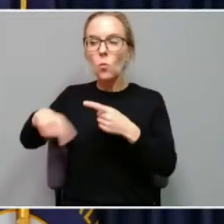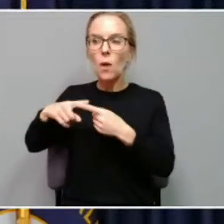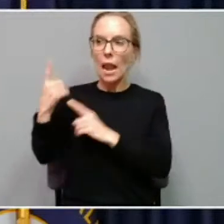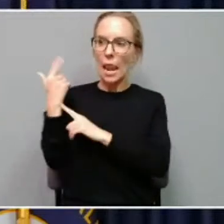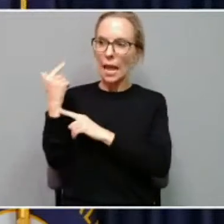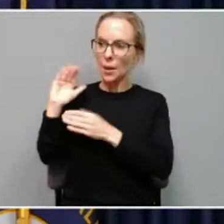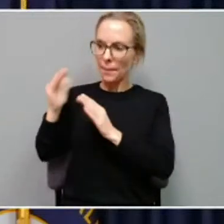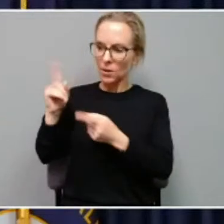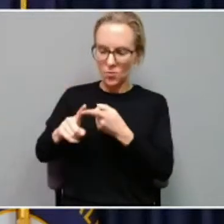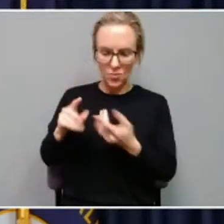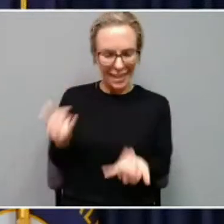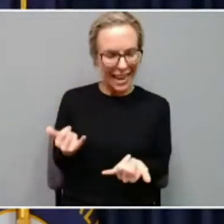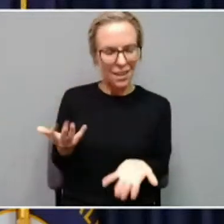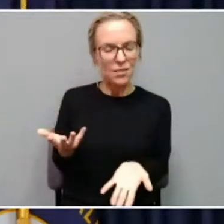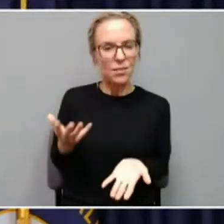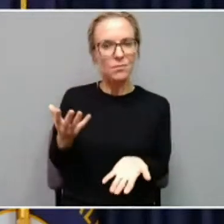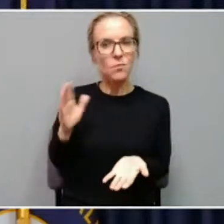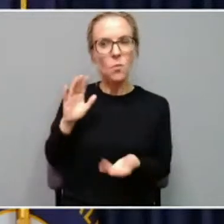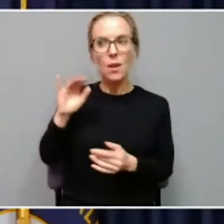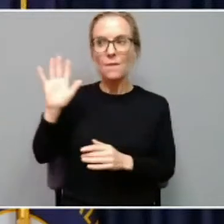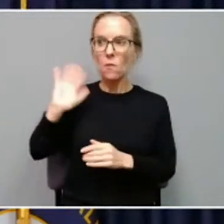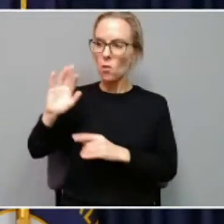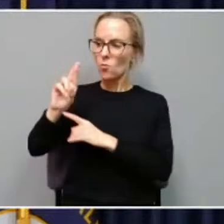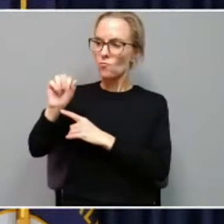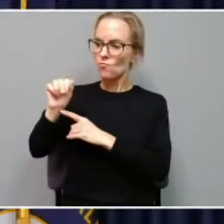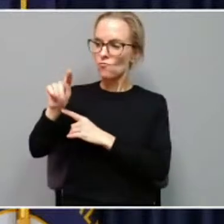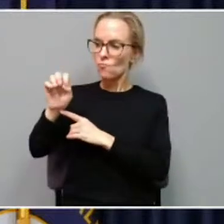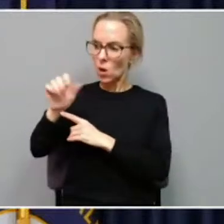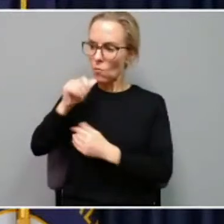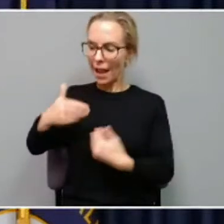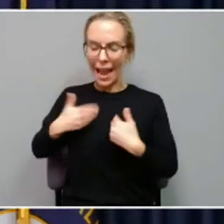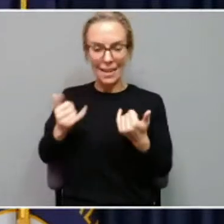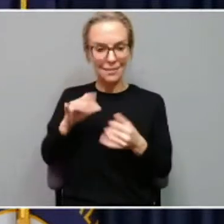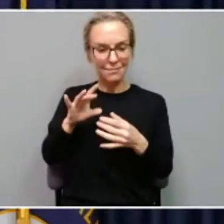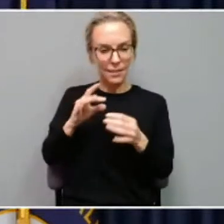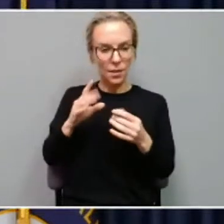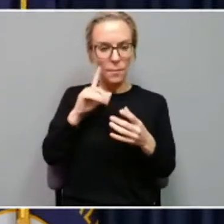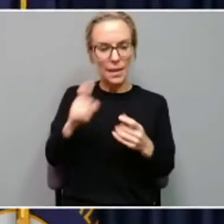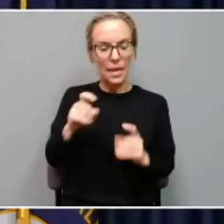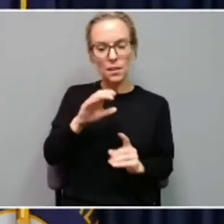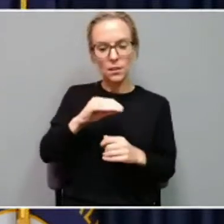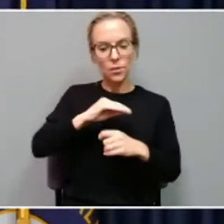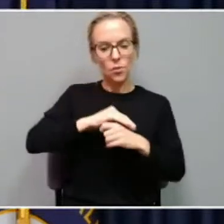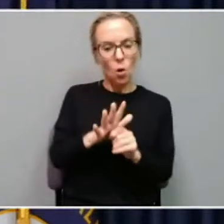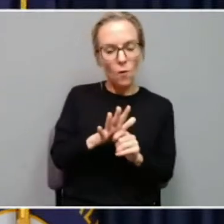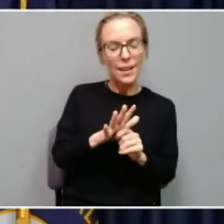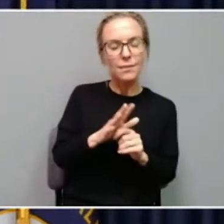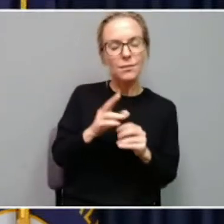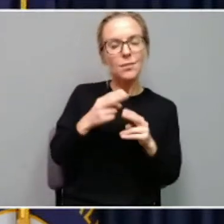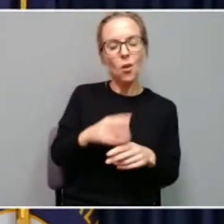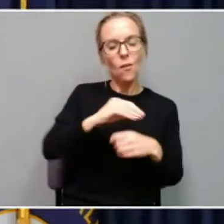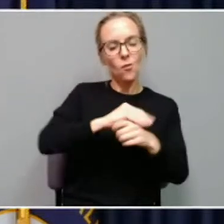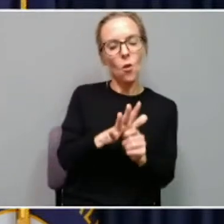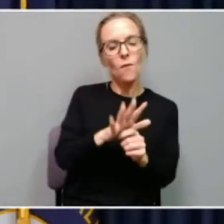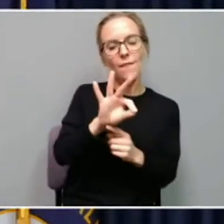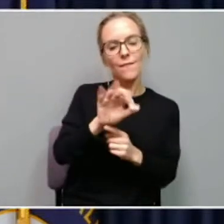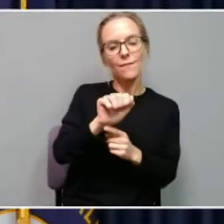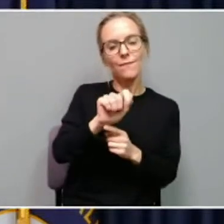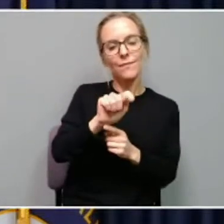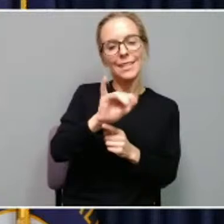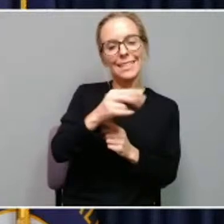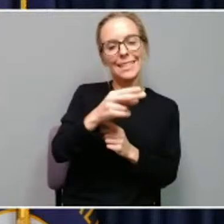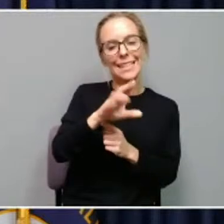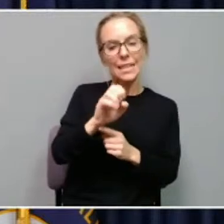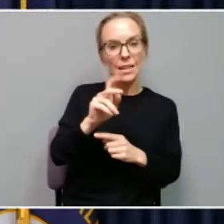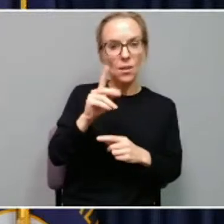than it is. And we probably have a disconnect now due to COVID fatigue where, you know, I go into places where